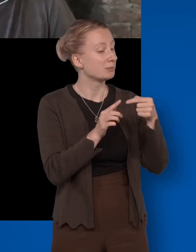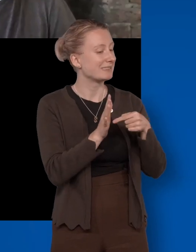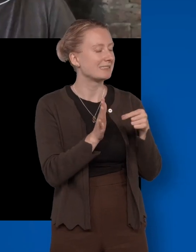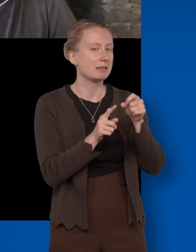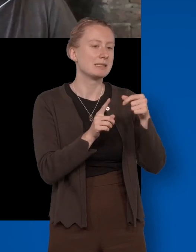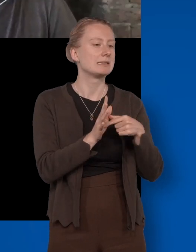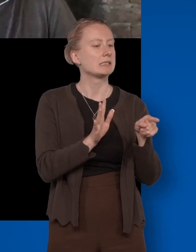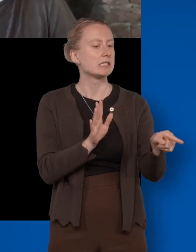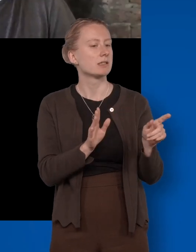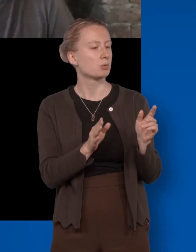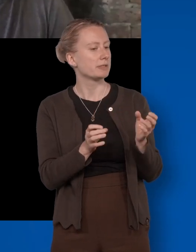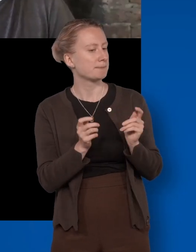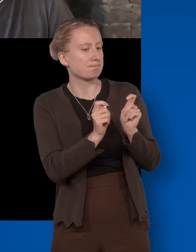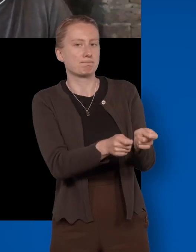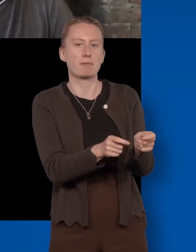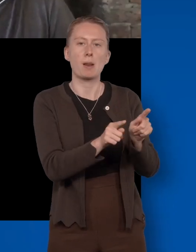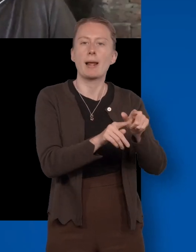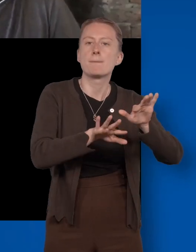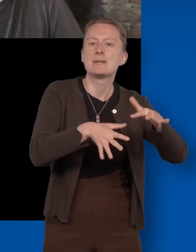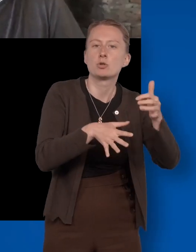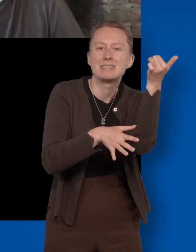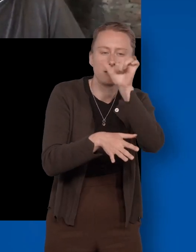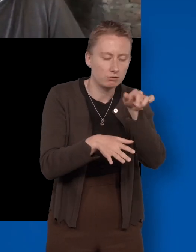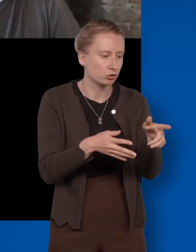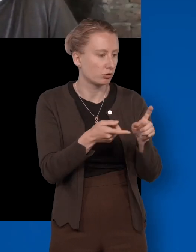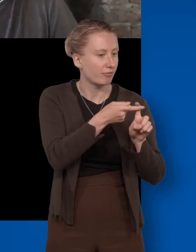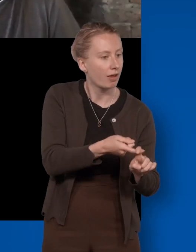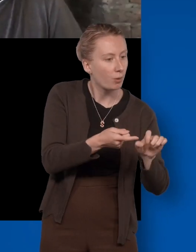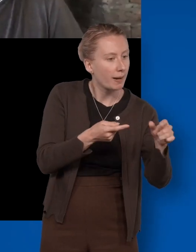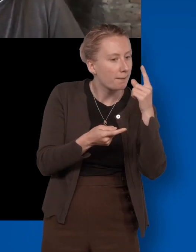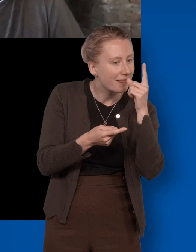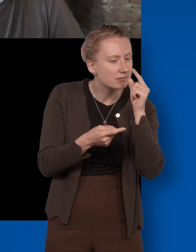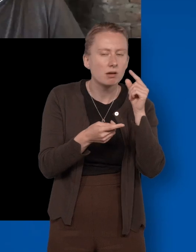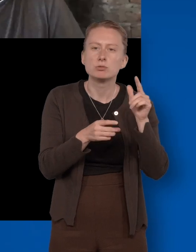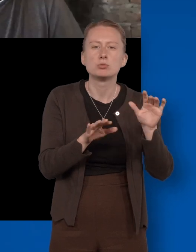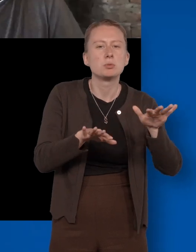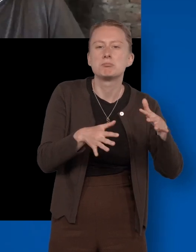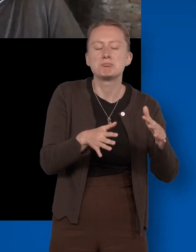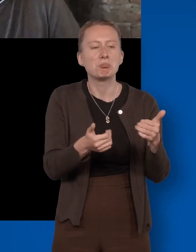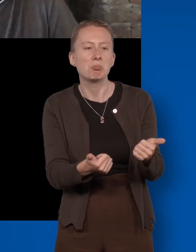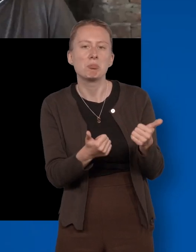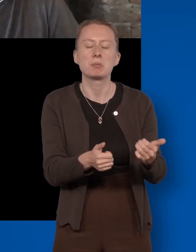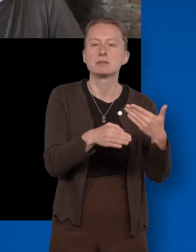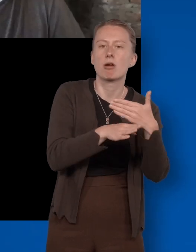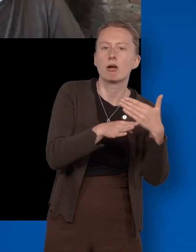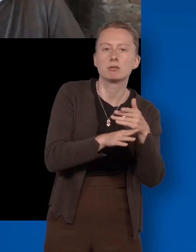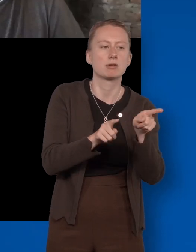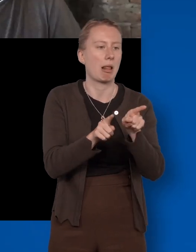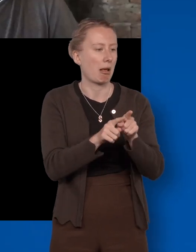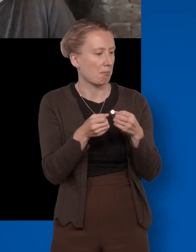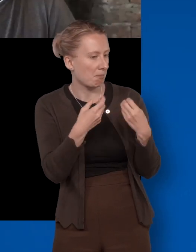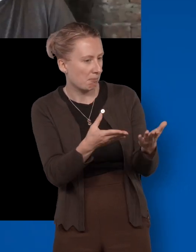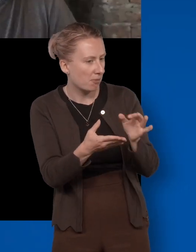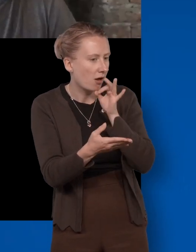something that has mediocre intelligence or only rely on its ability to sort of do very mediocre tasks. So sort of kind